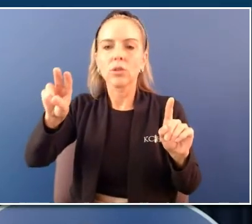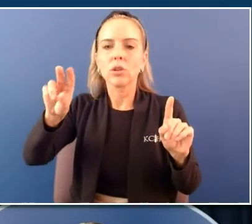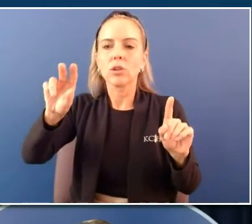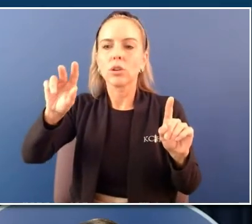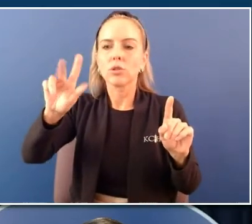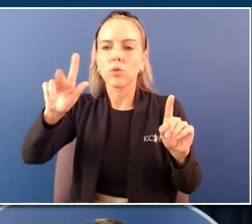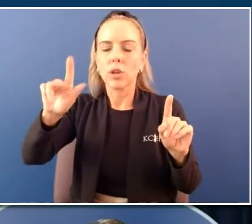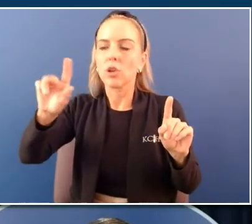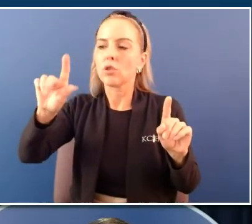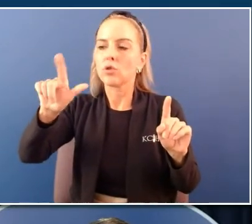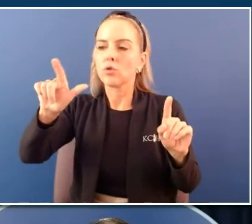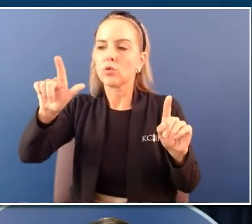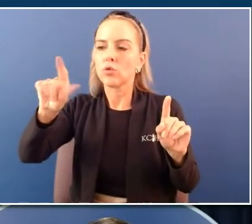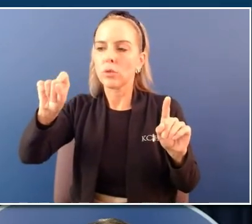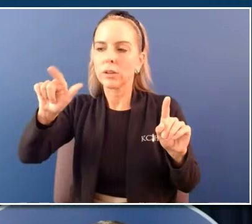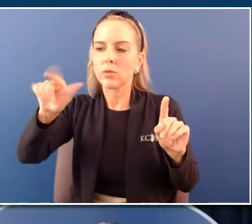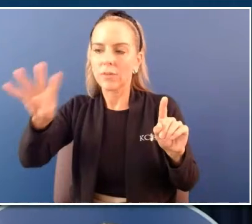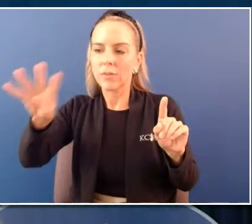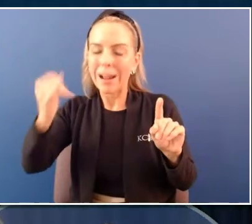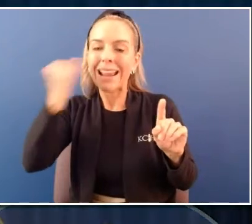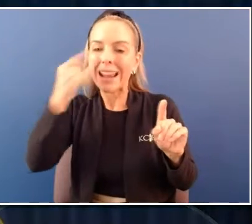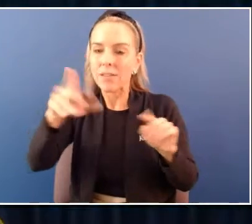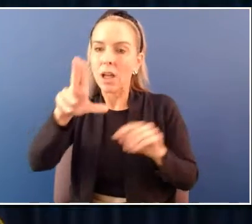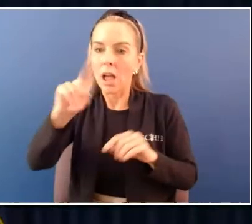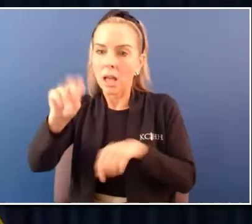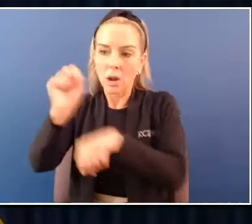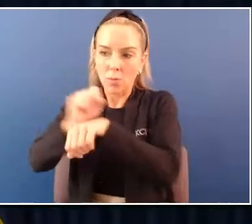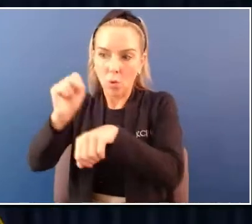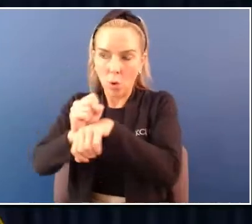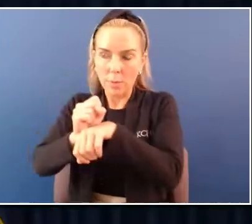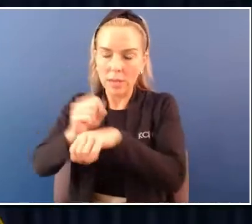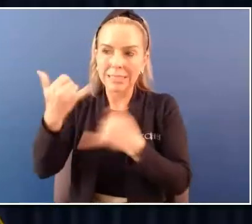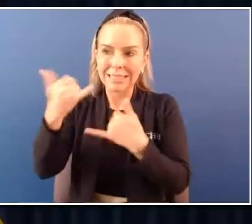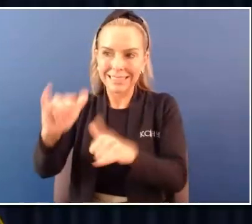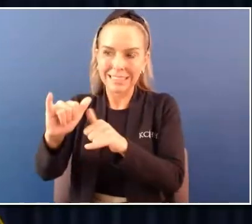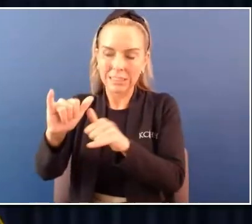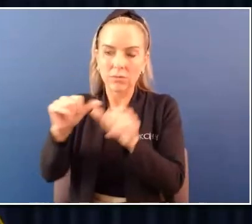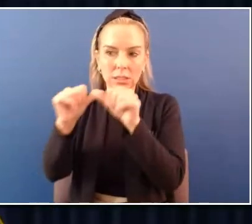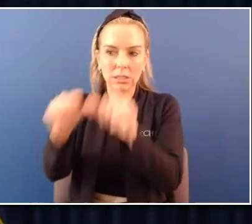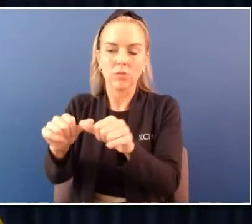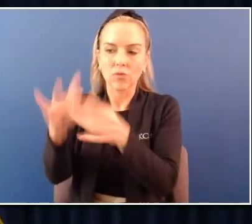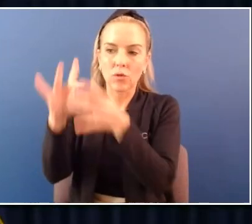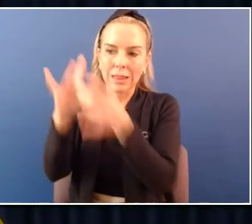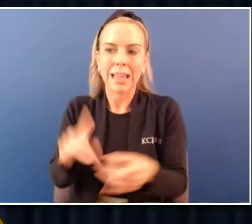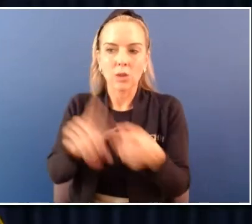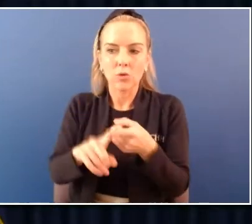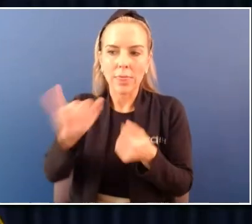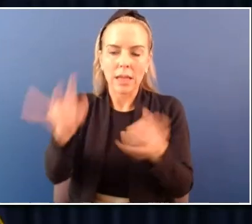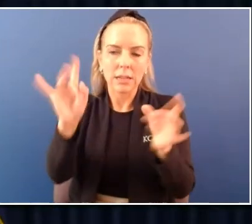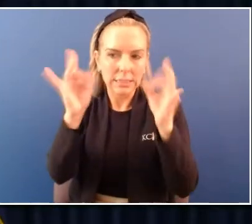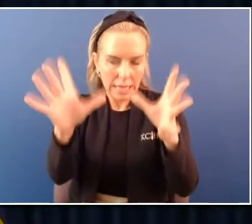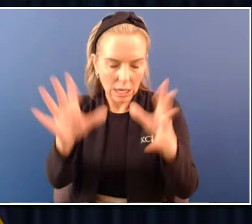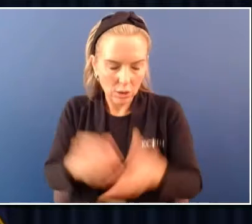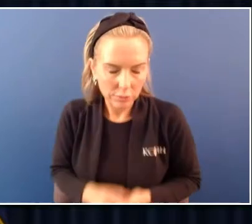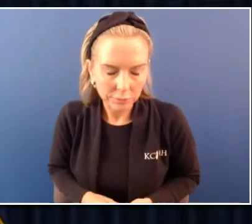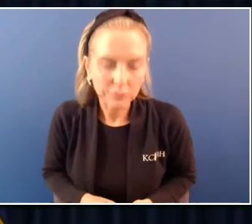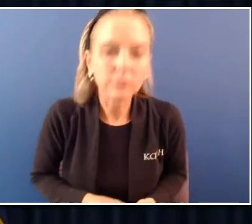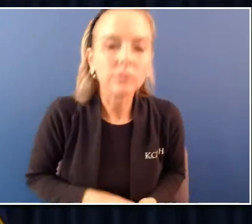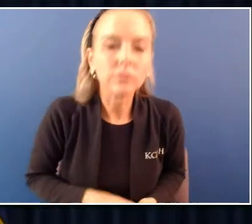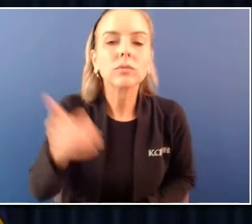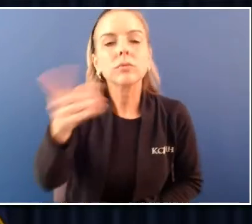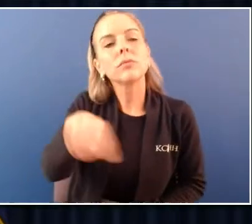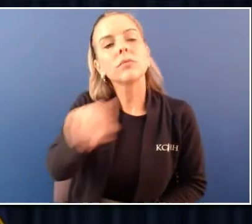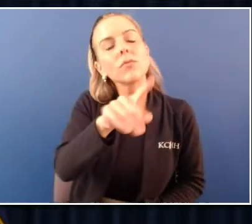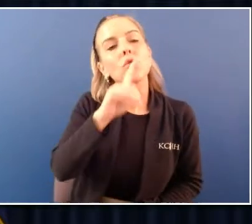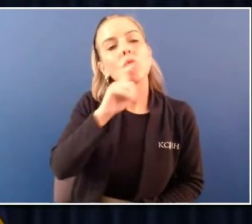as their unemployment continues to be a direct result of the disaster. So I encourage individuals who believe they may be eligible to